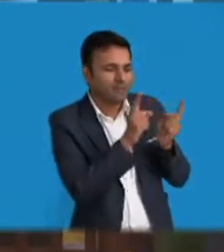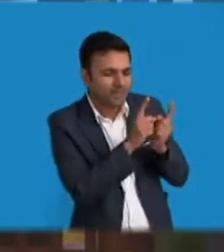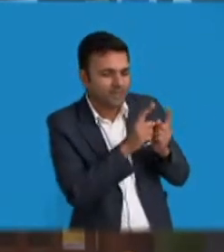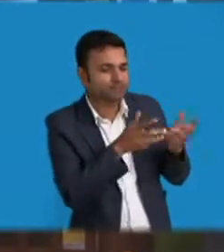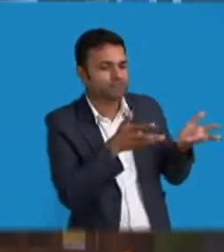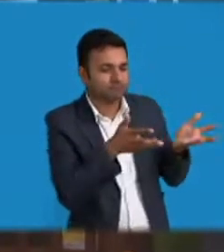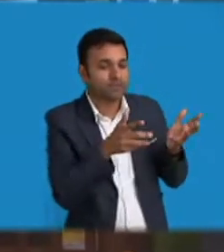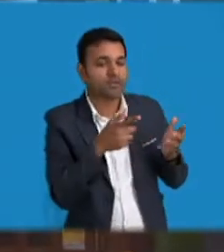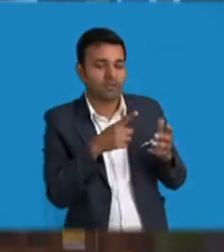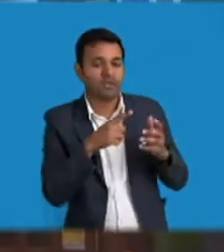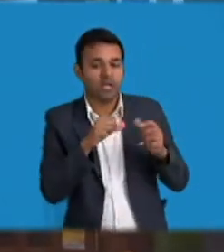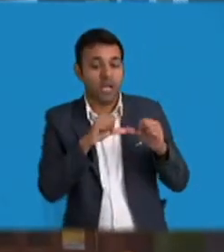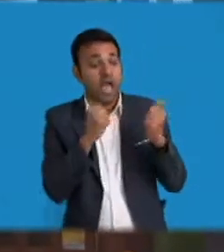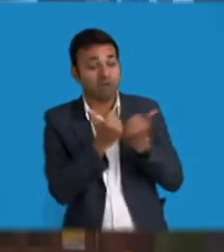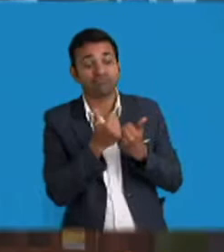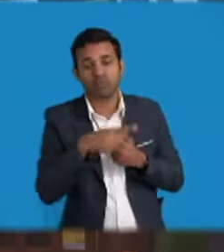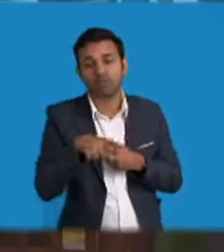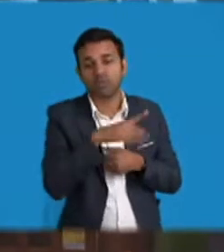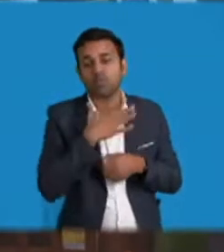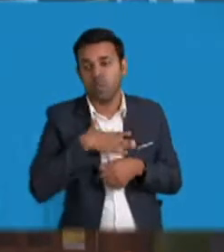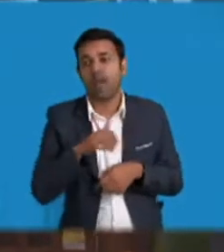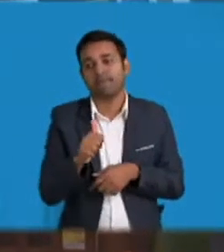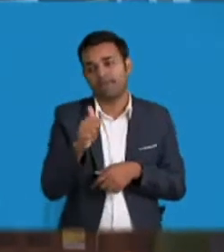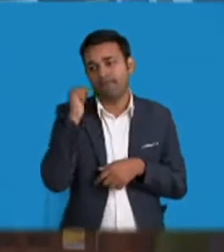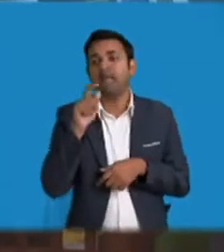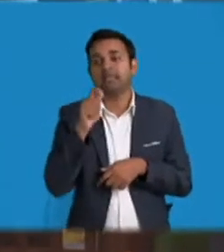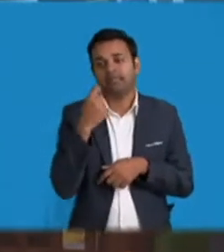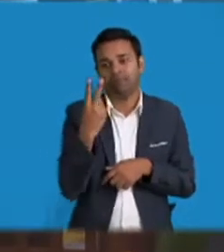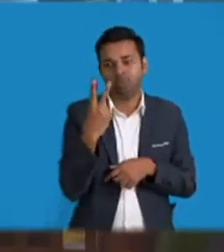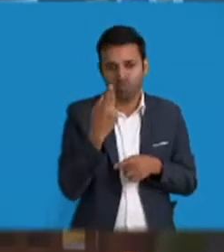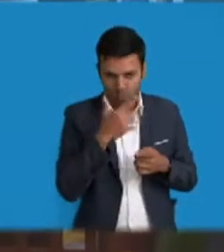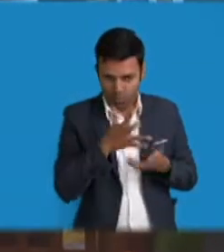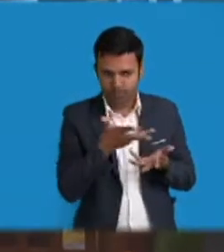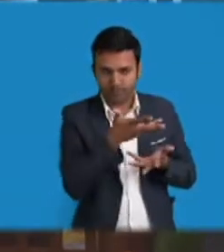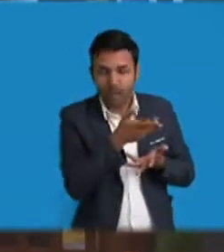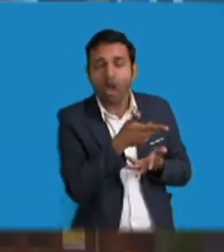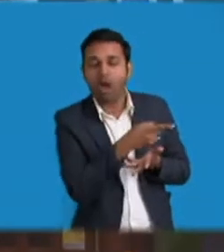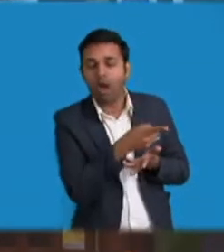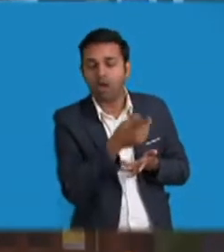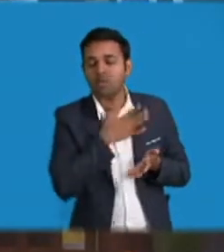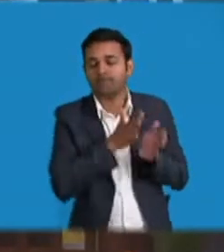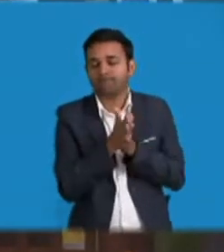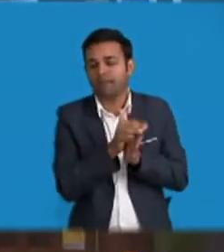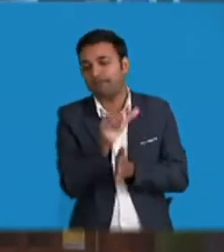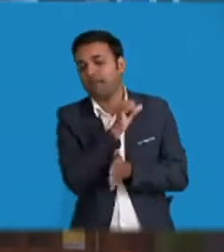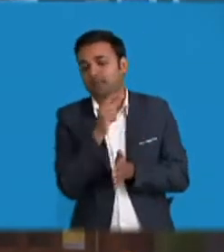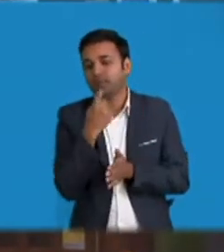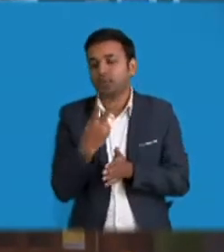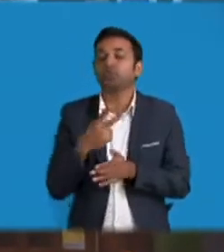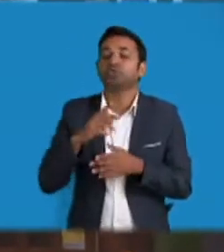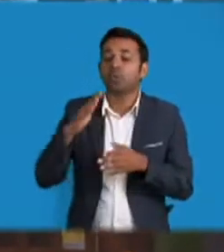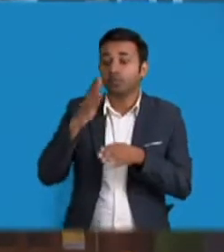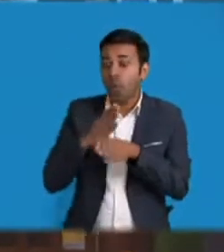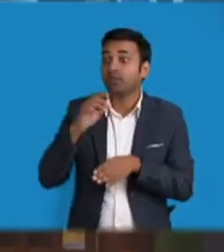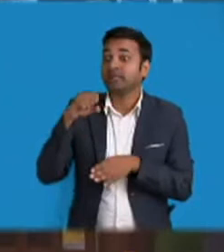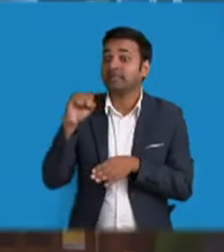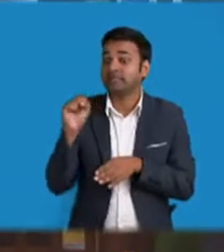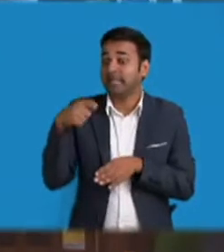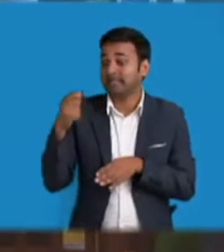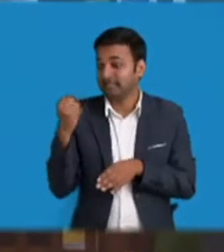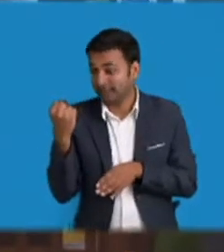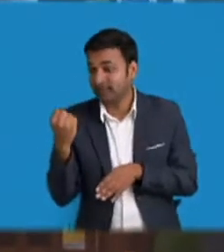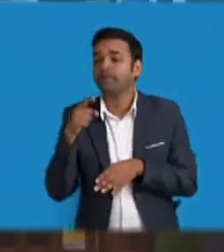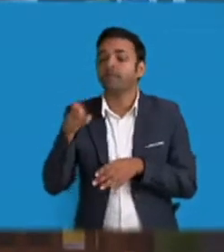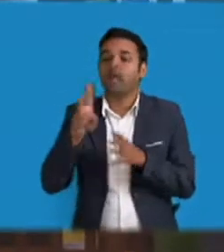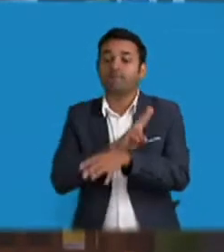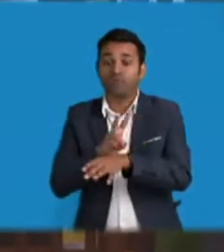term 2, or some of them will join when the next trimester starts for the technical college. And we are working with